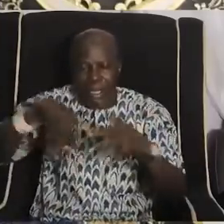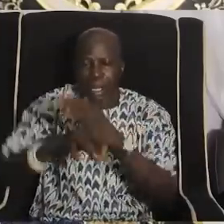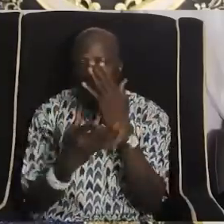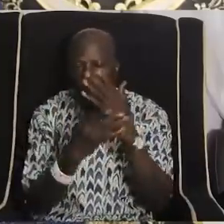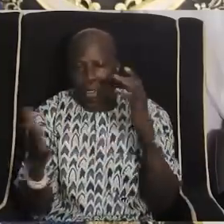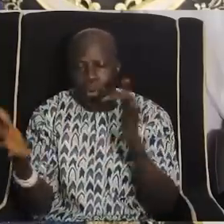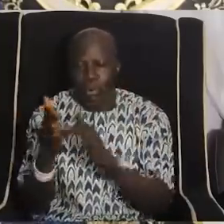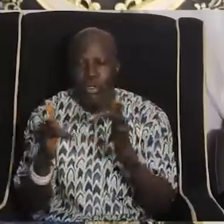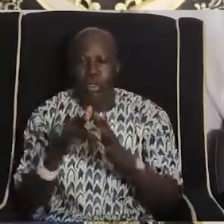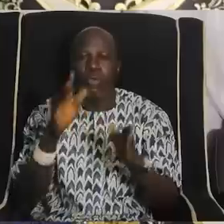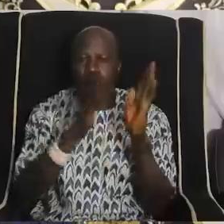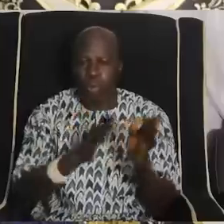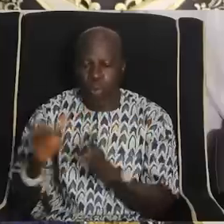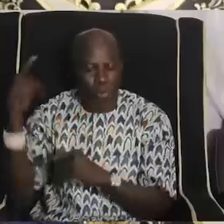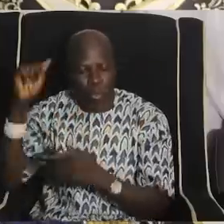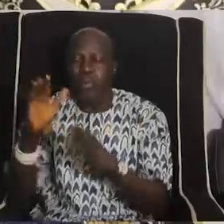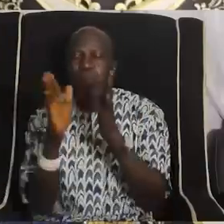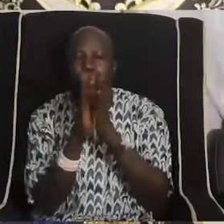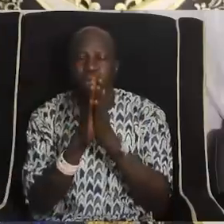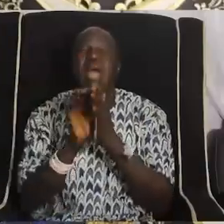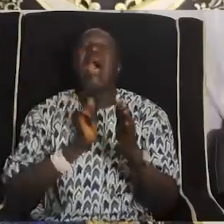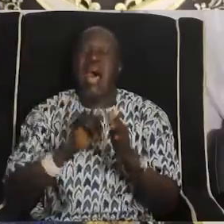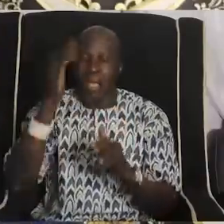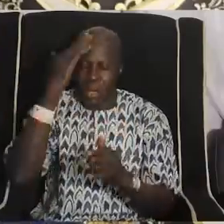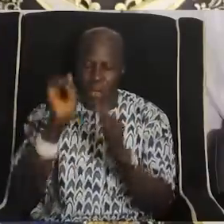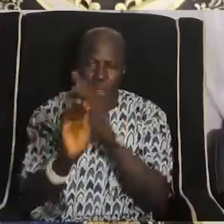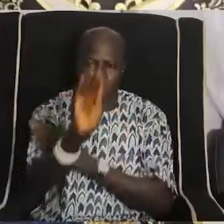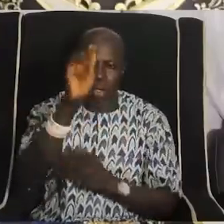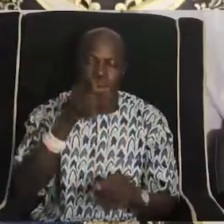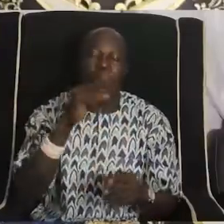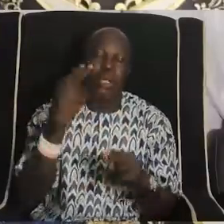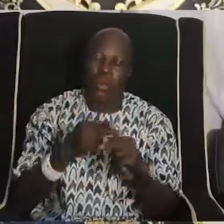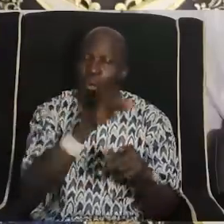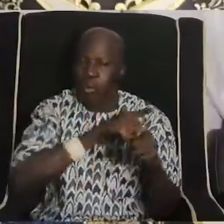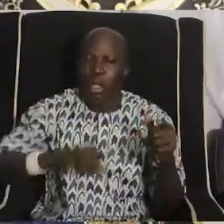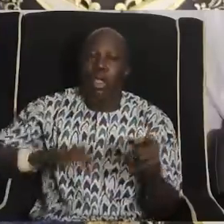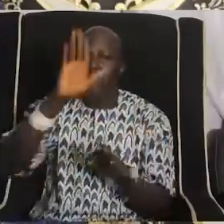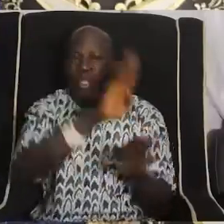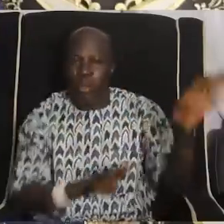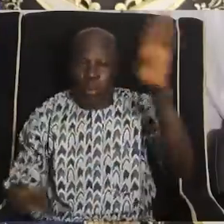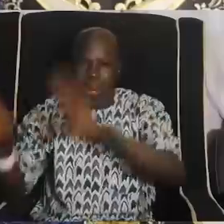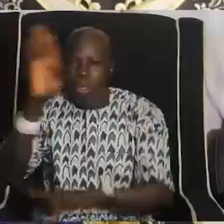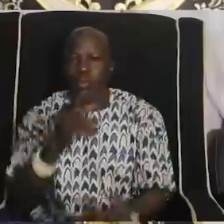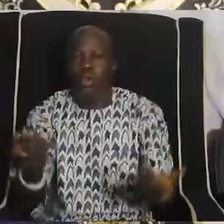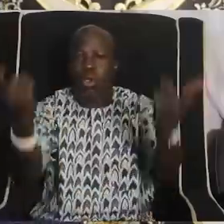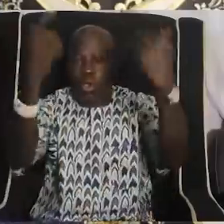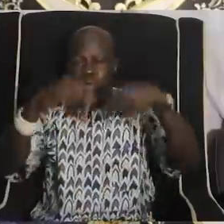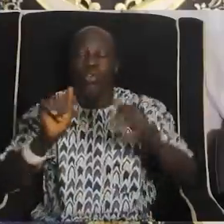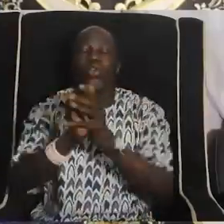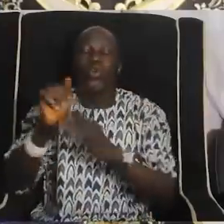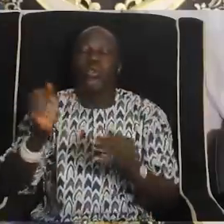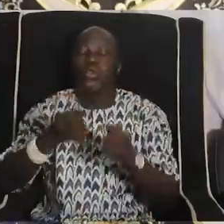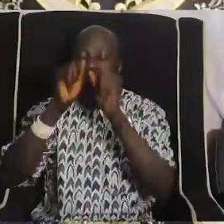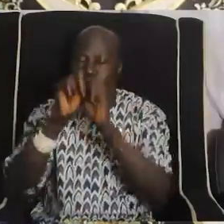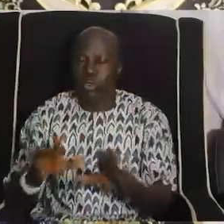of Jesus. Iwo na mura fadua. You to get prepared to pray. Mo de mo pe loruko Oluwa. And I know that in the name of the Lord. Ogun yen ma ditalaye e. Amen. That battle